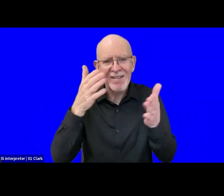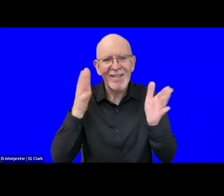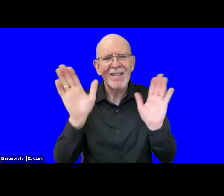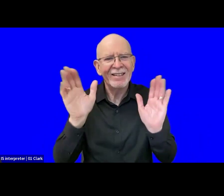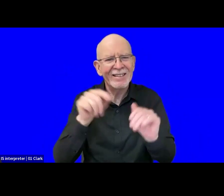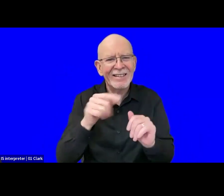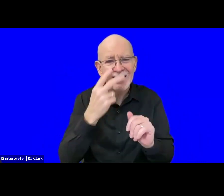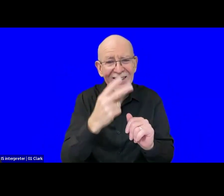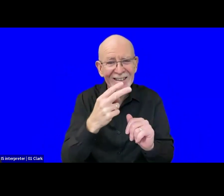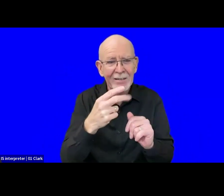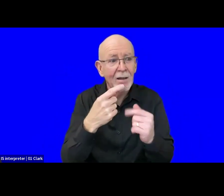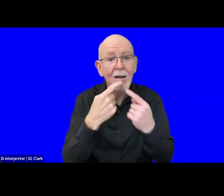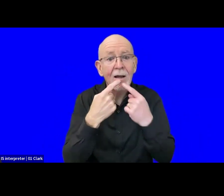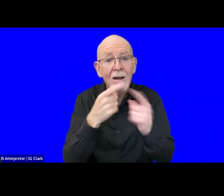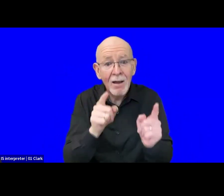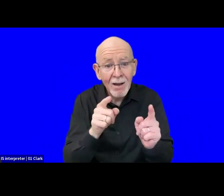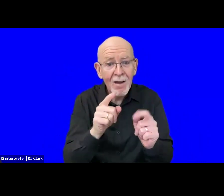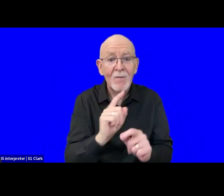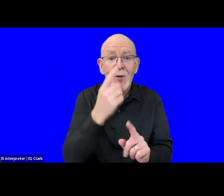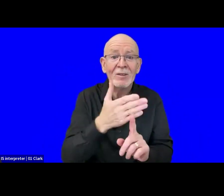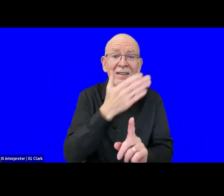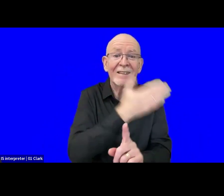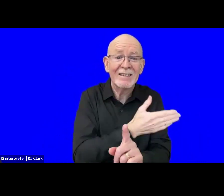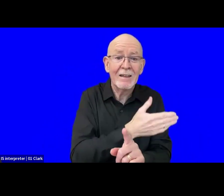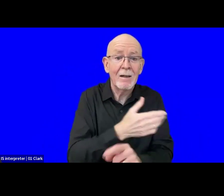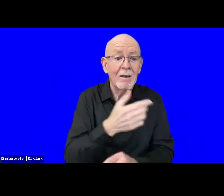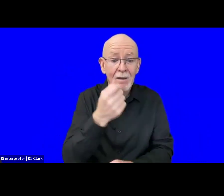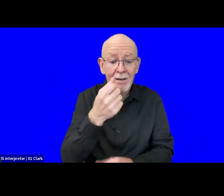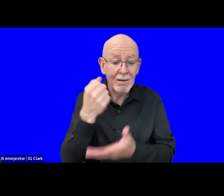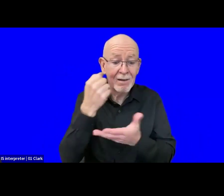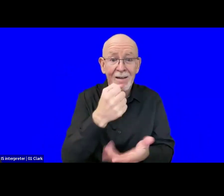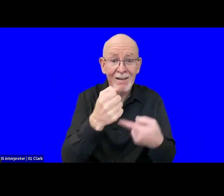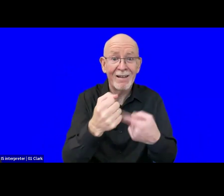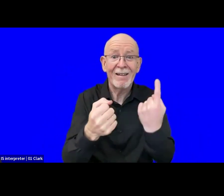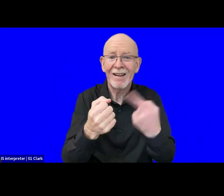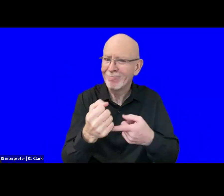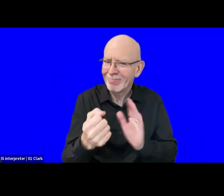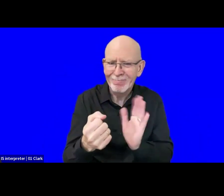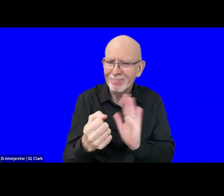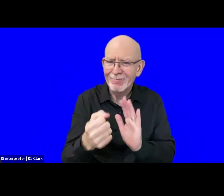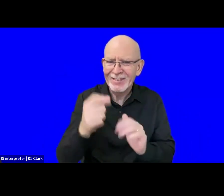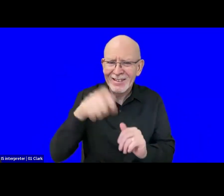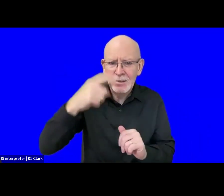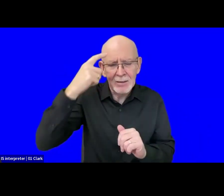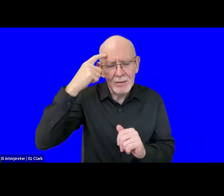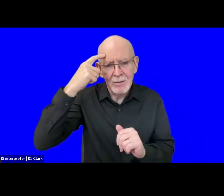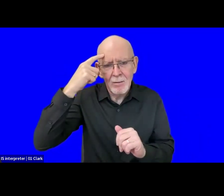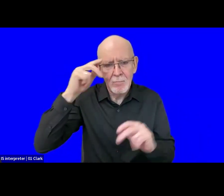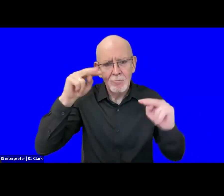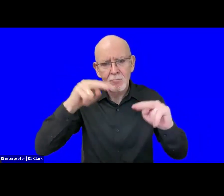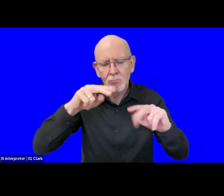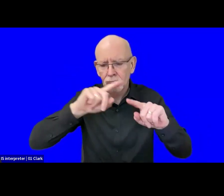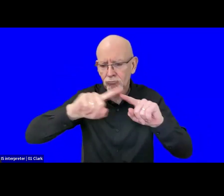was presented, some combined measure, which can start with the in the low income country. It can start with the top